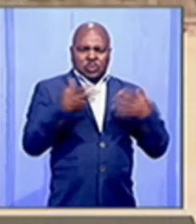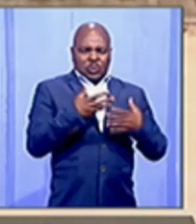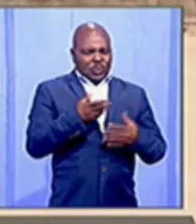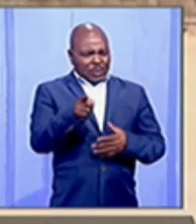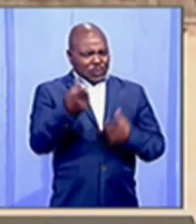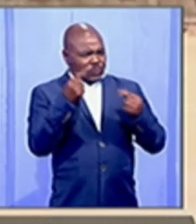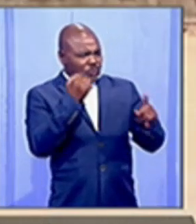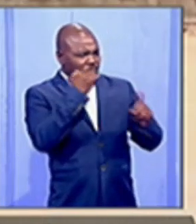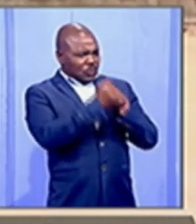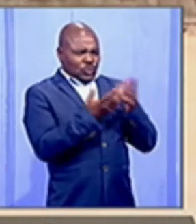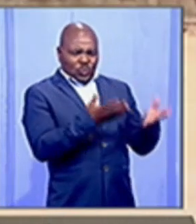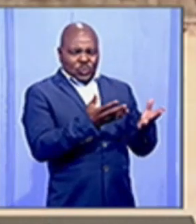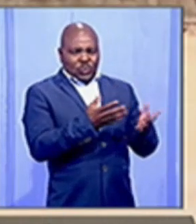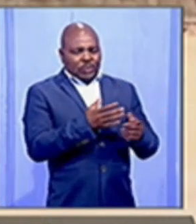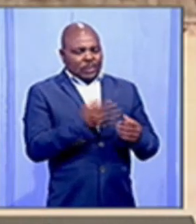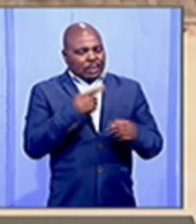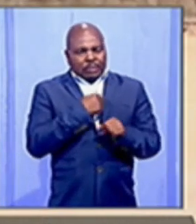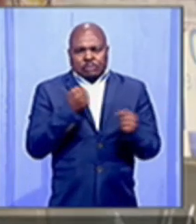something like this.